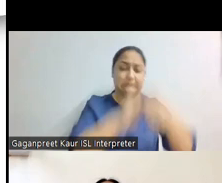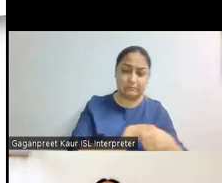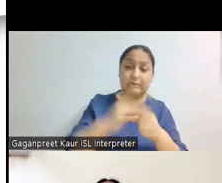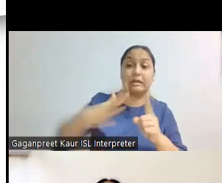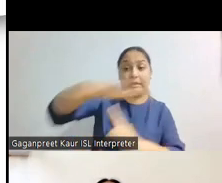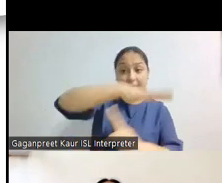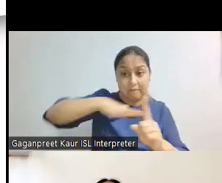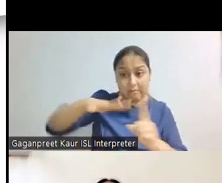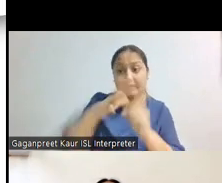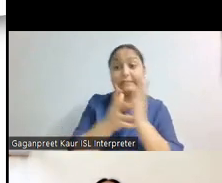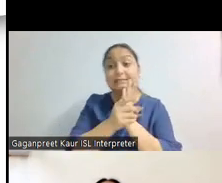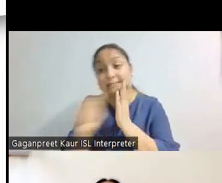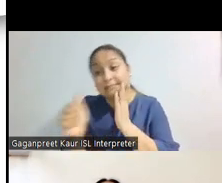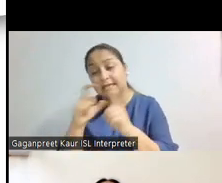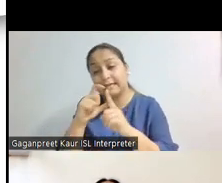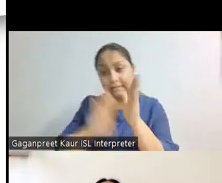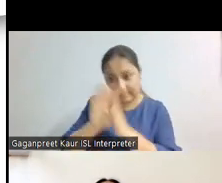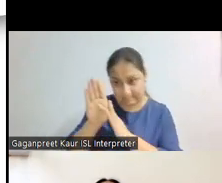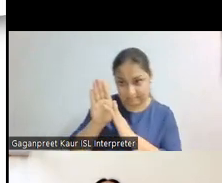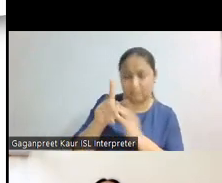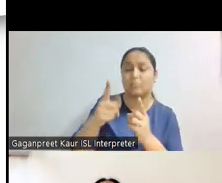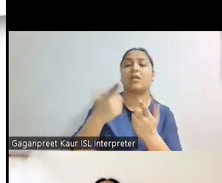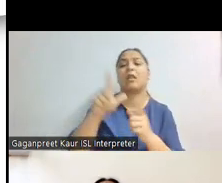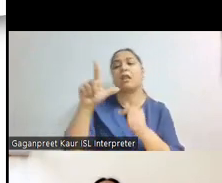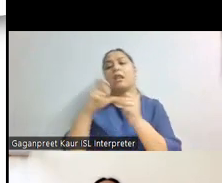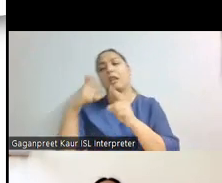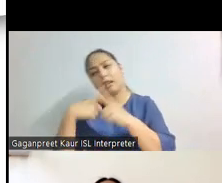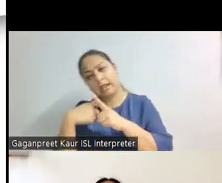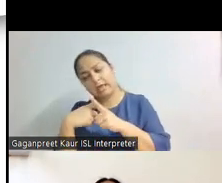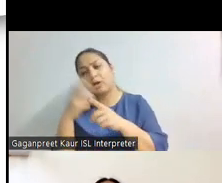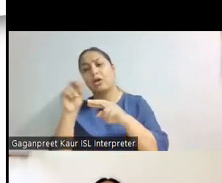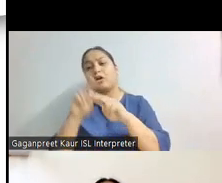development, as well as lack of support in upgrading